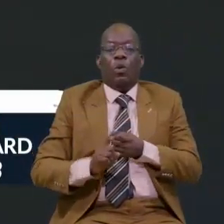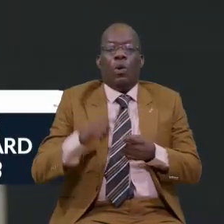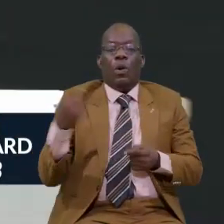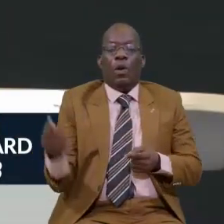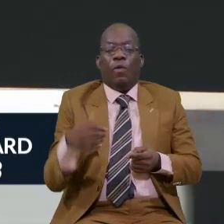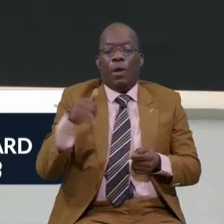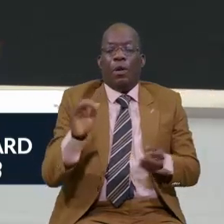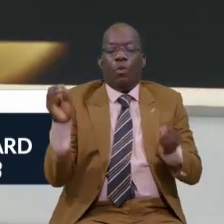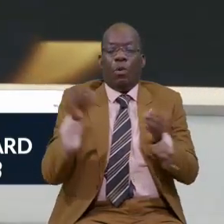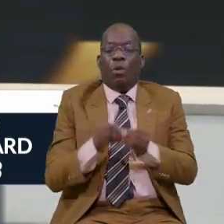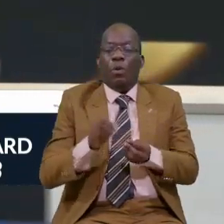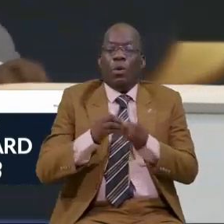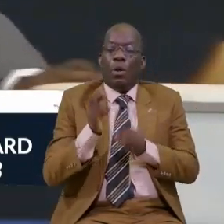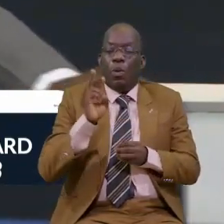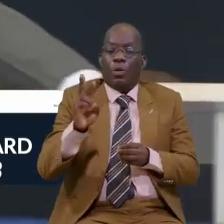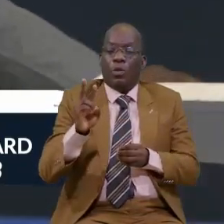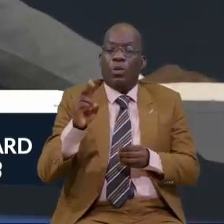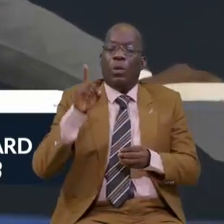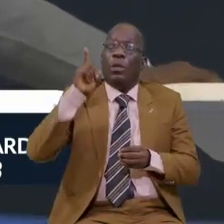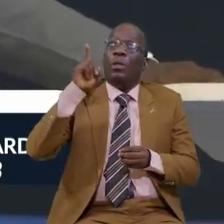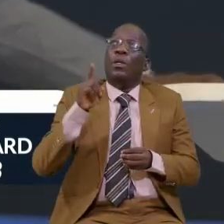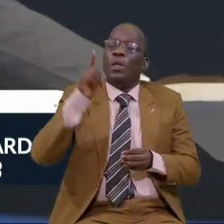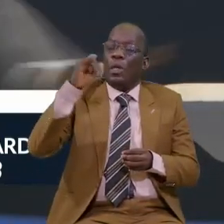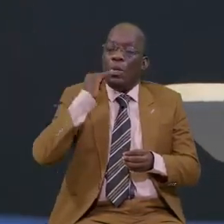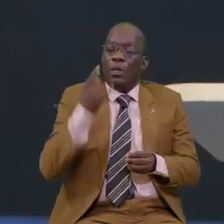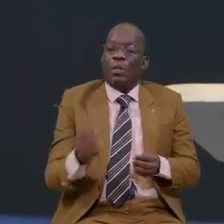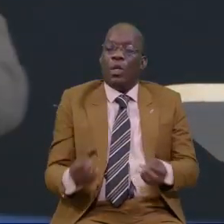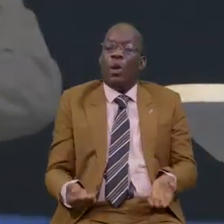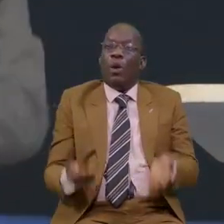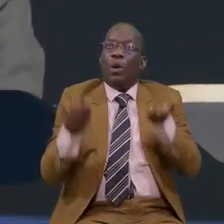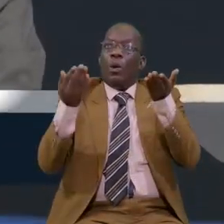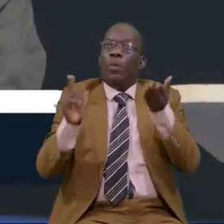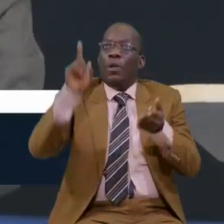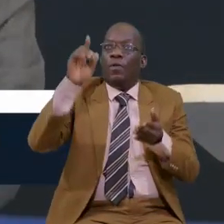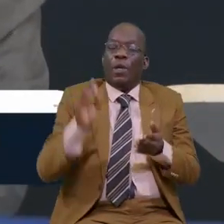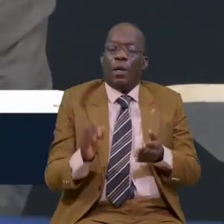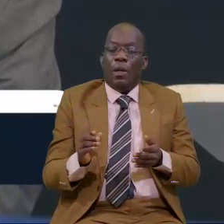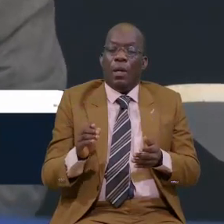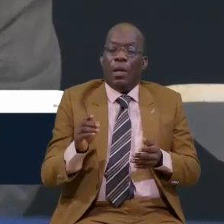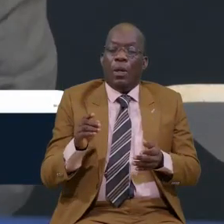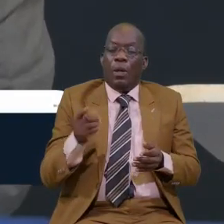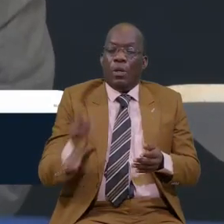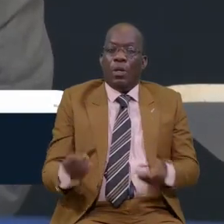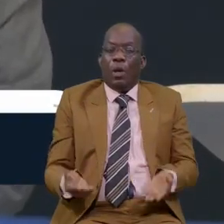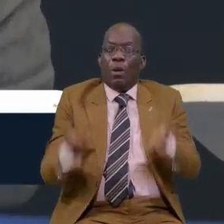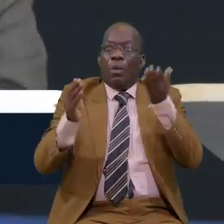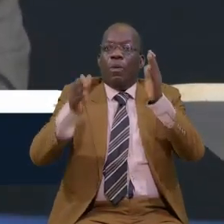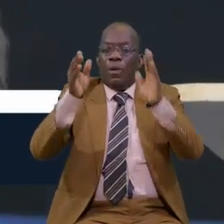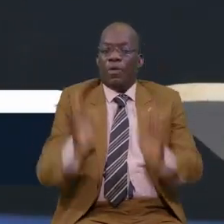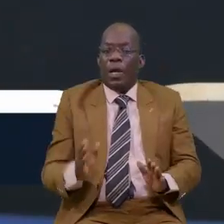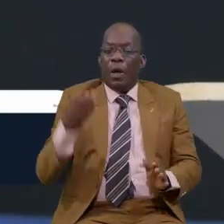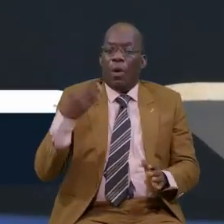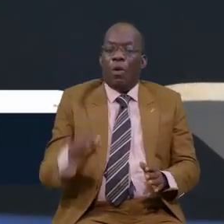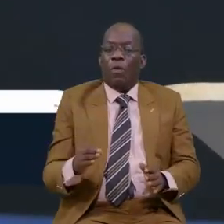the upholder. Number two, he is the uplifter. The uplifter of subjected saints